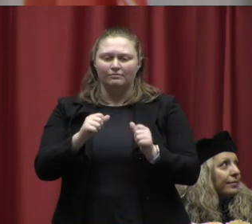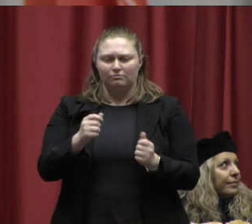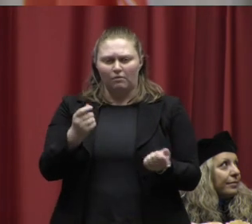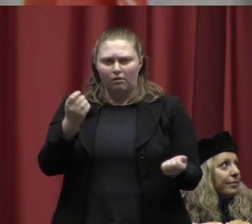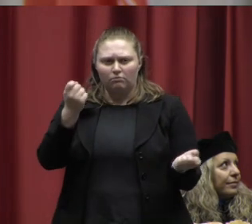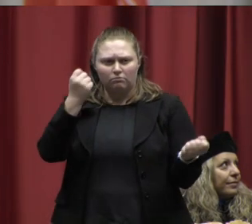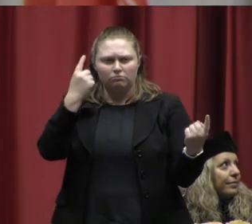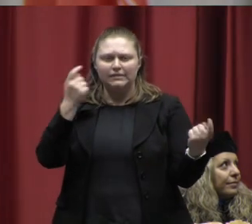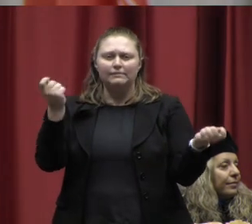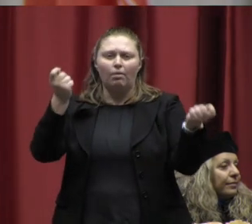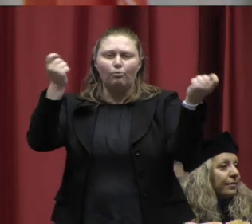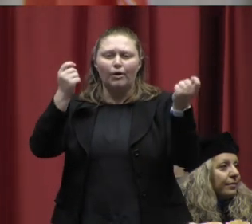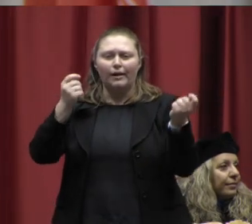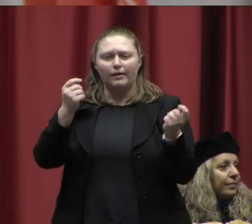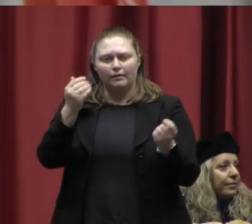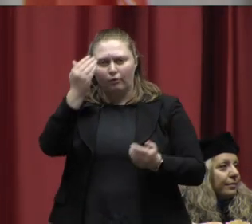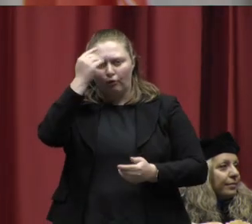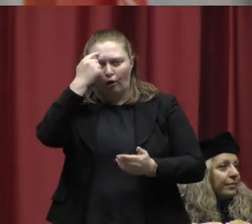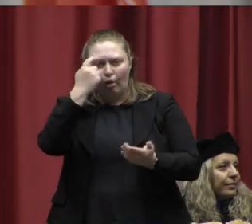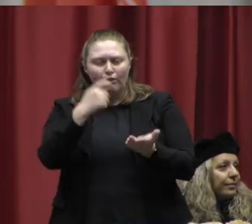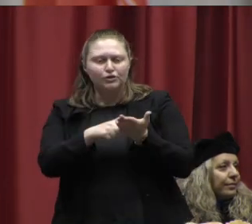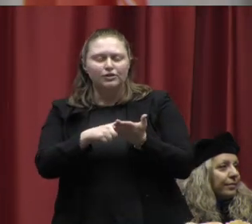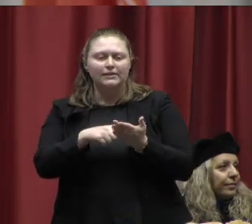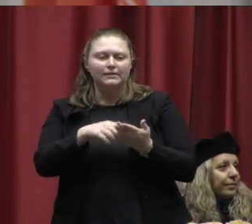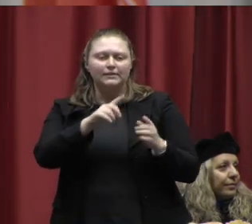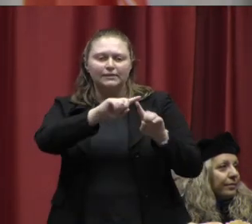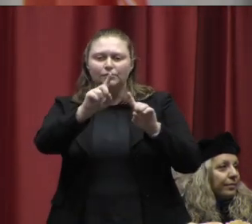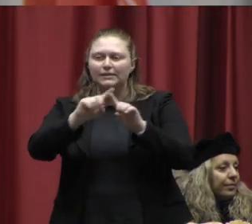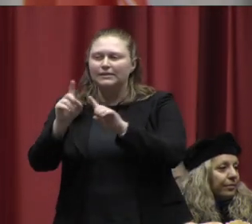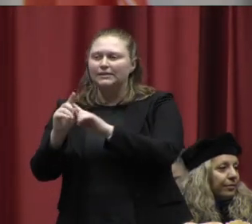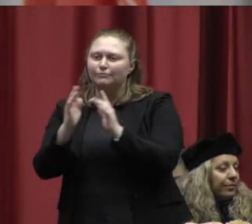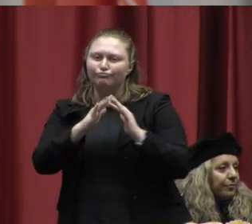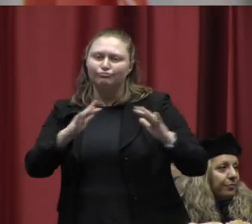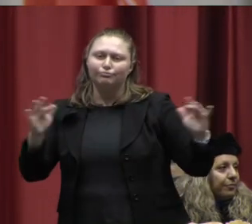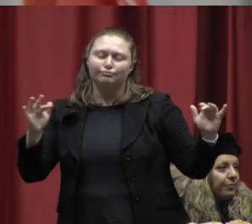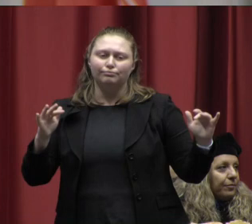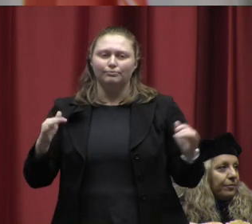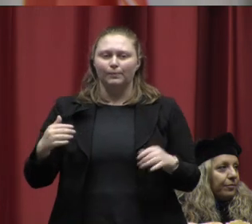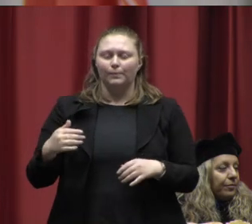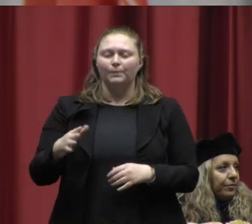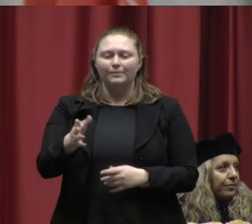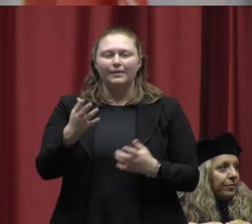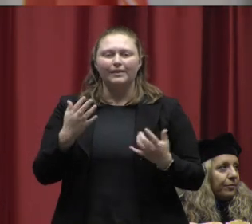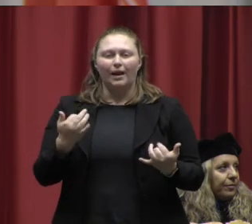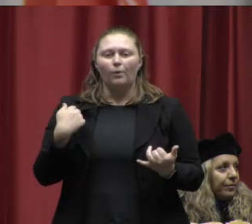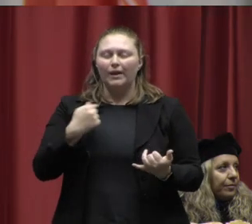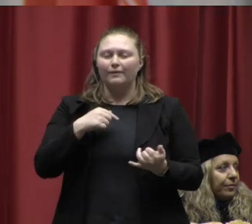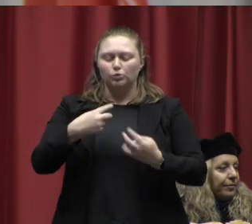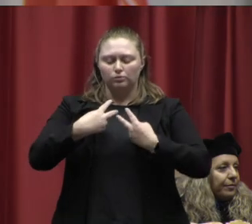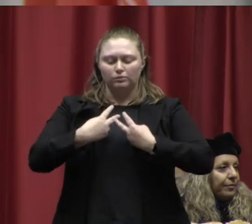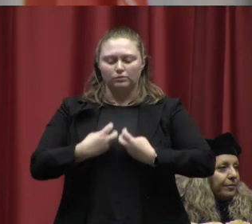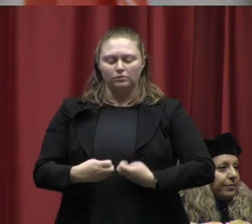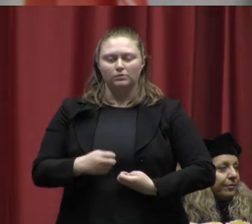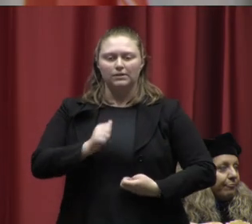differences and the value that they hold. But let us not forget that our success is not solely our own. We owe a debt